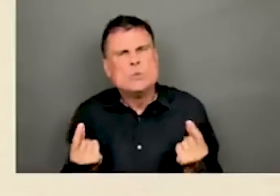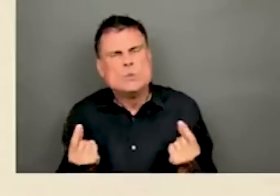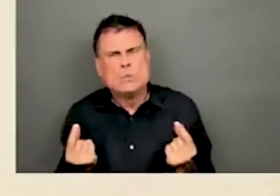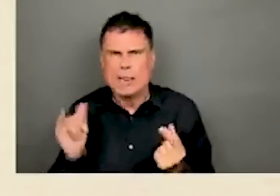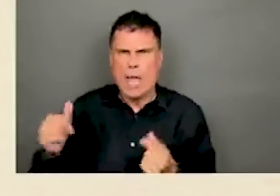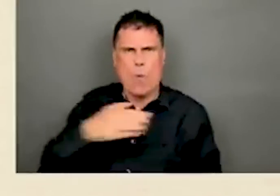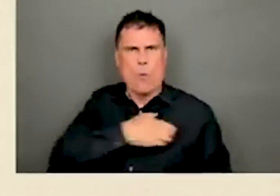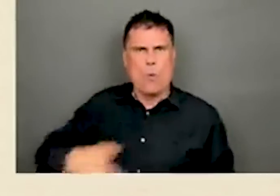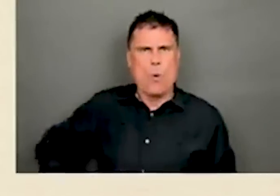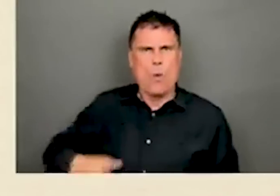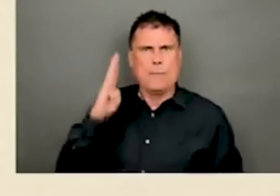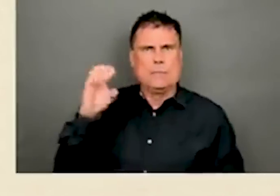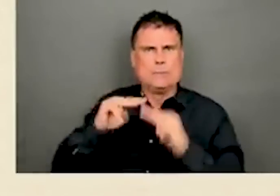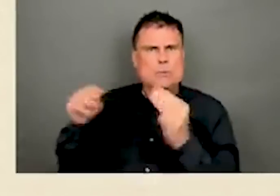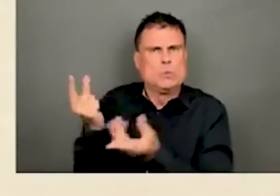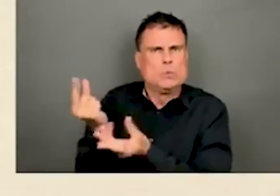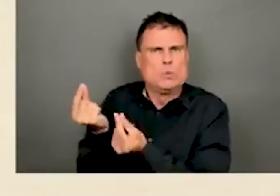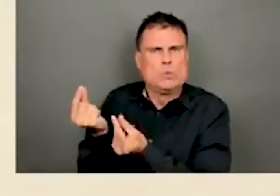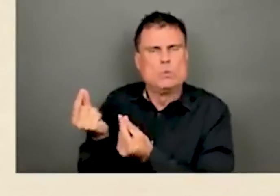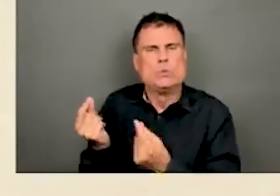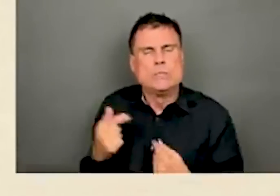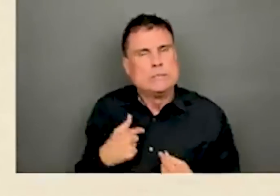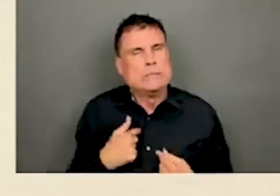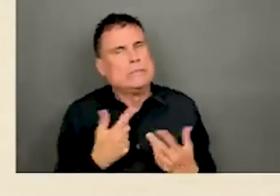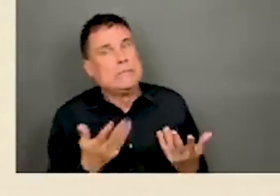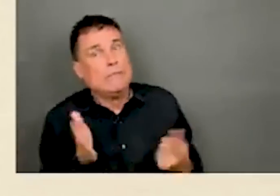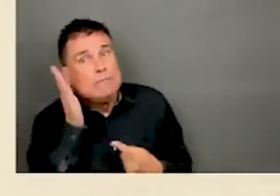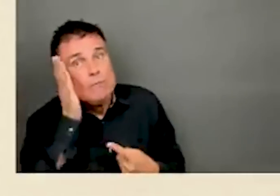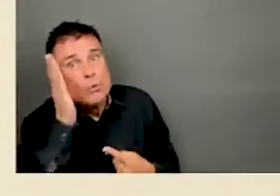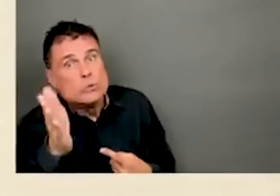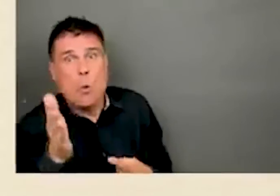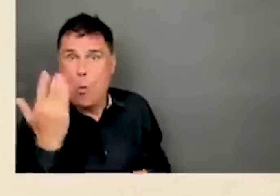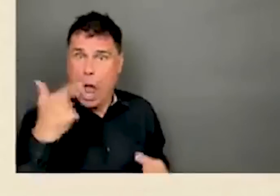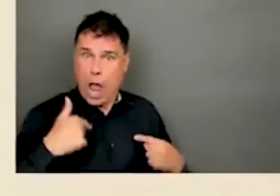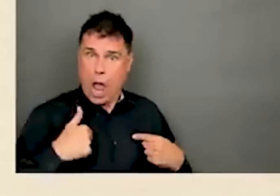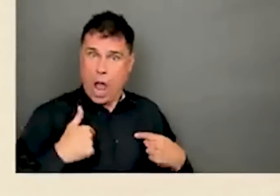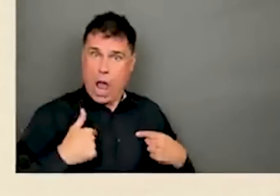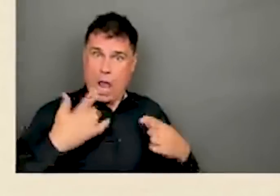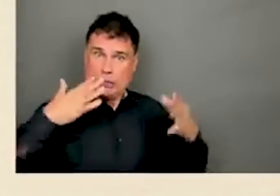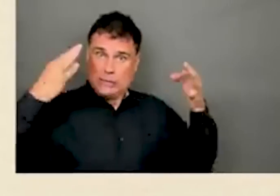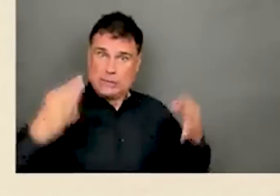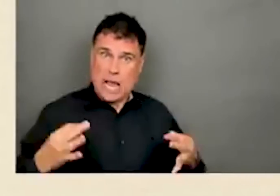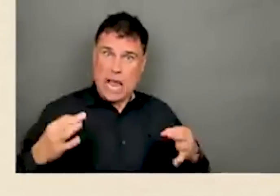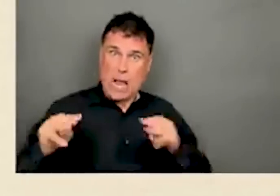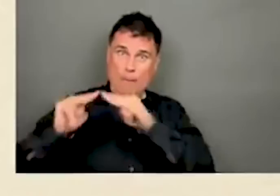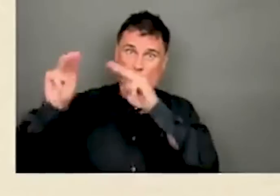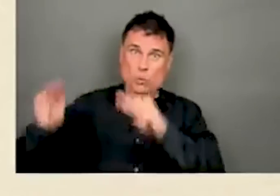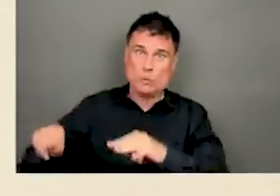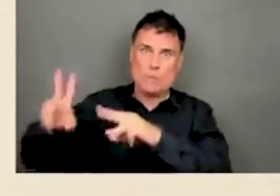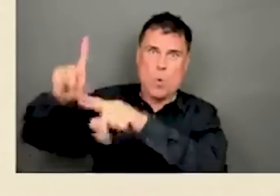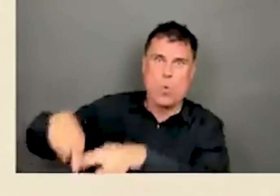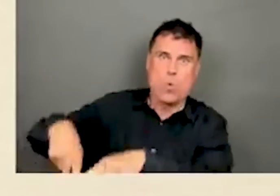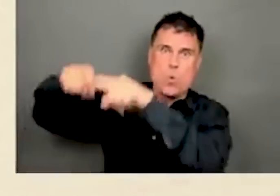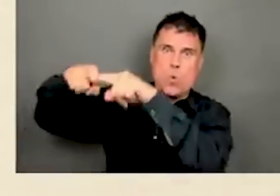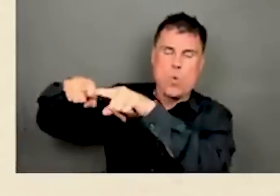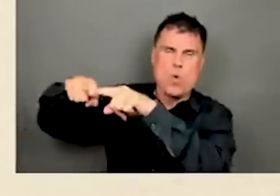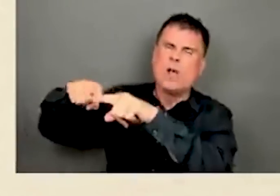my future when I made the decision, but why I made the decision is that the Royal BC Museum is so important to all of